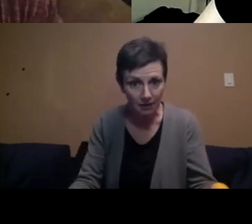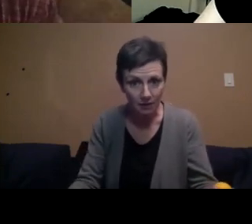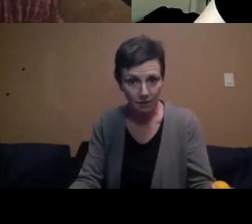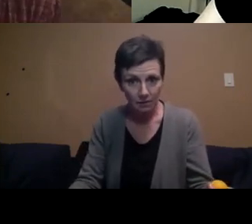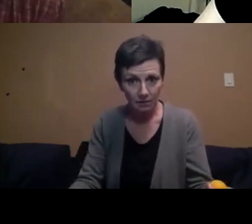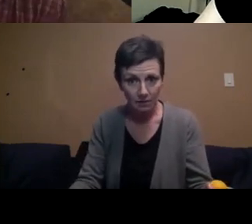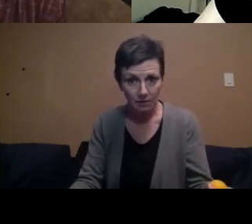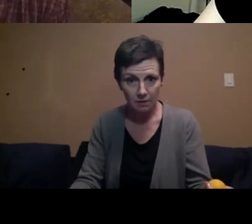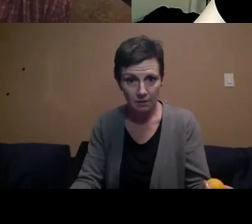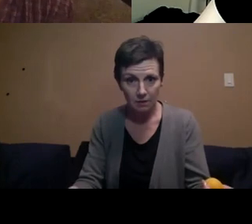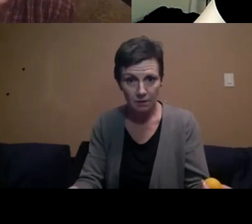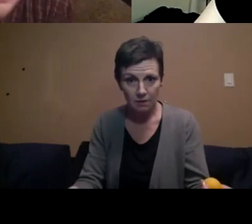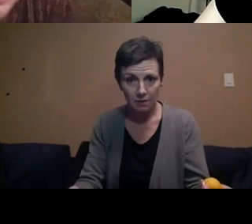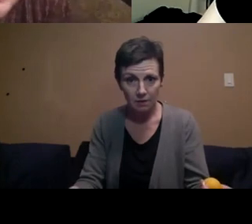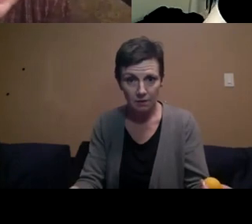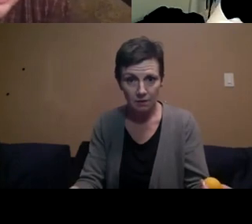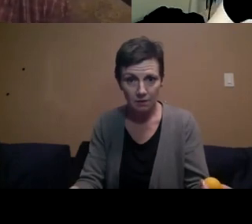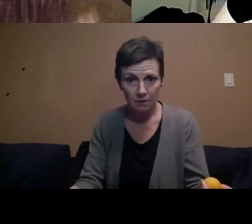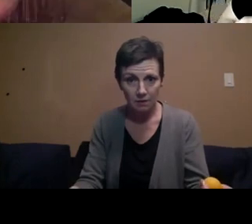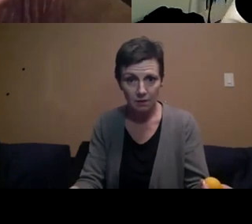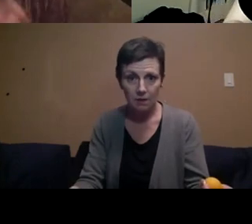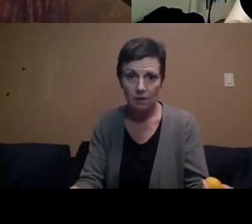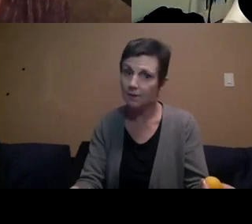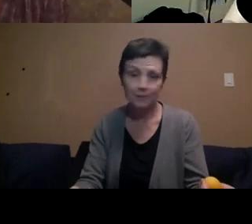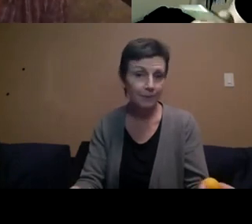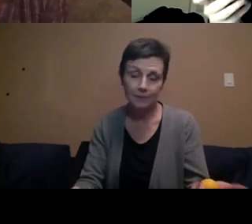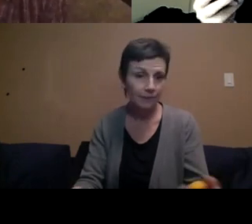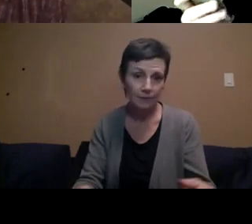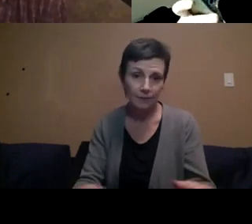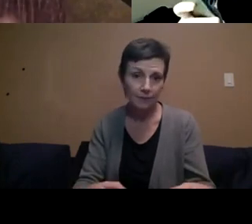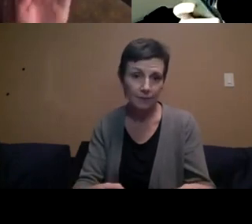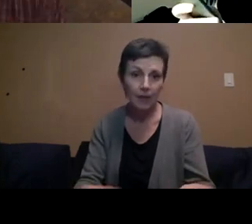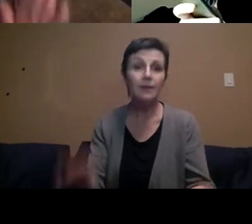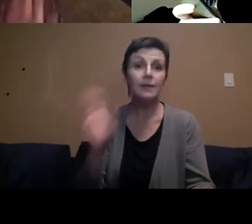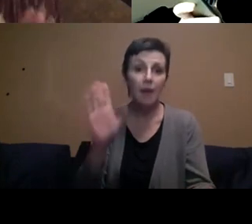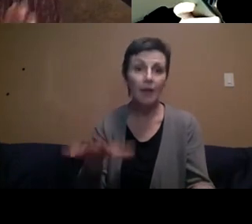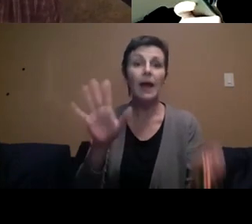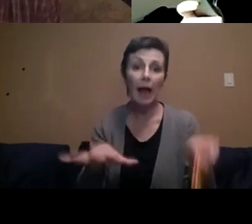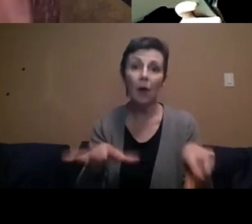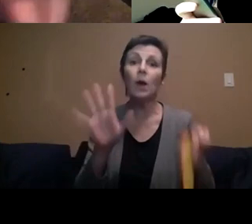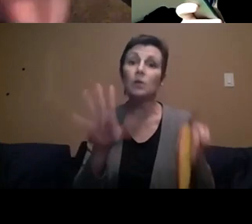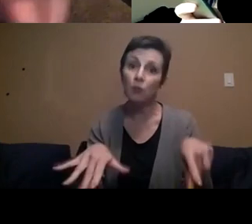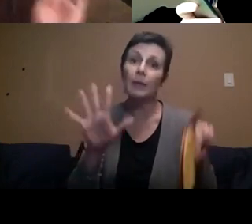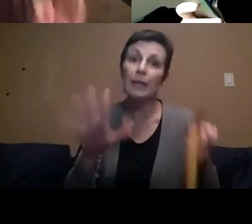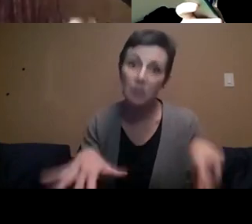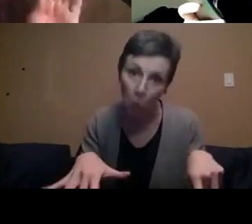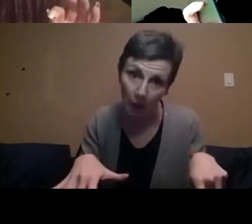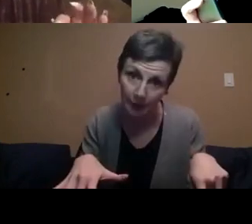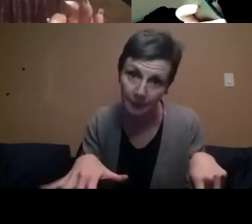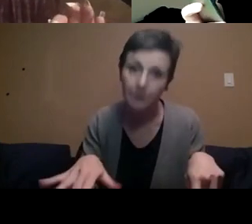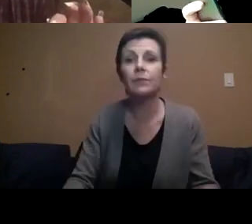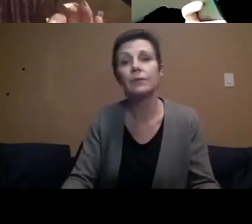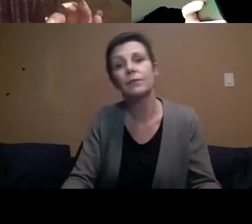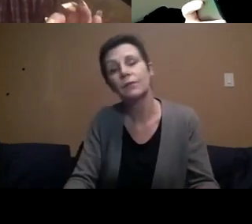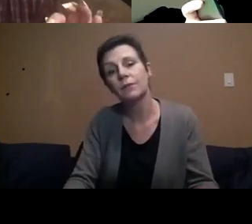upright. Hey, if the goal is to sell tickets, this is not the way. This is not how a Drammy is